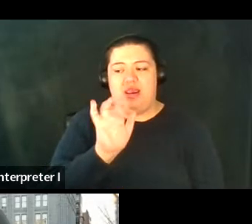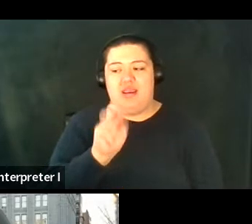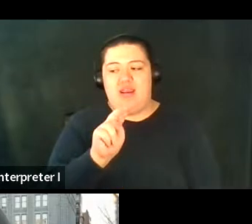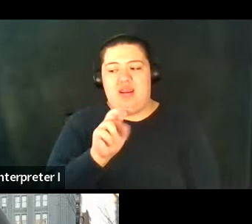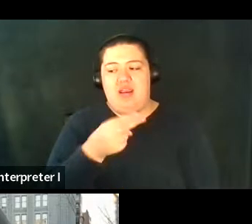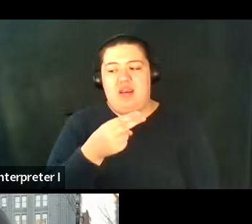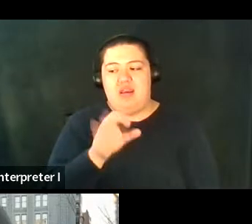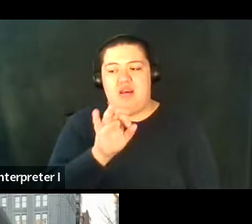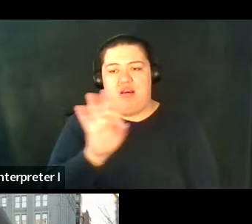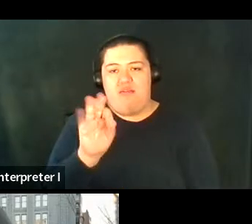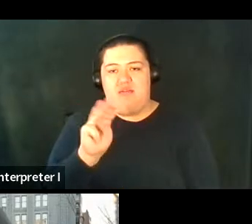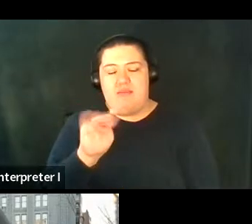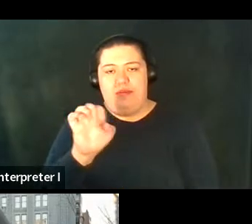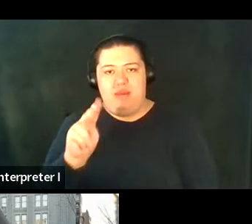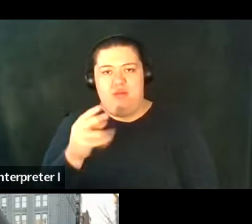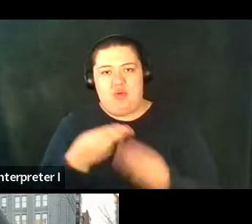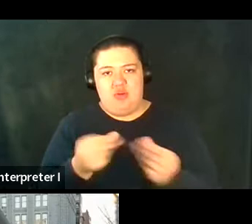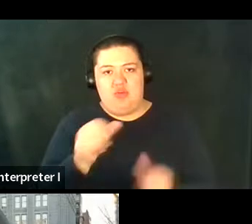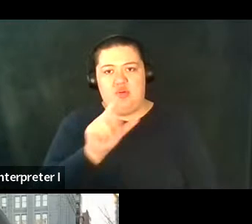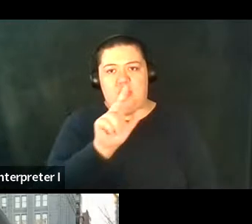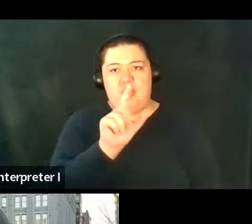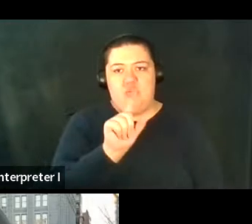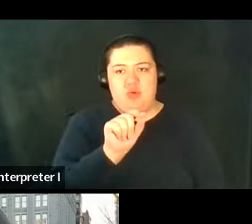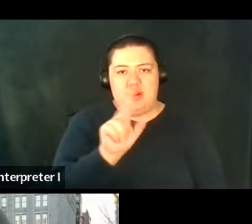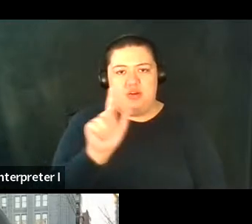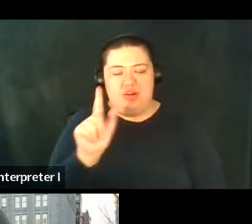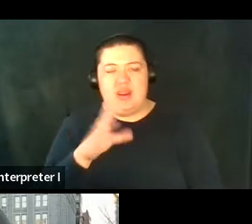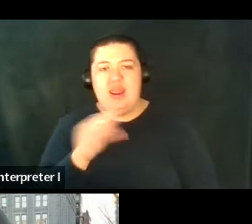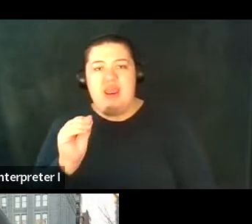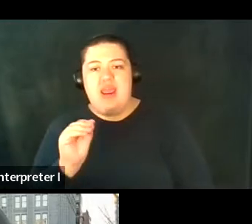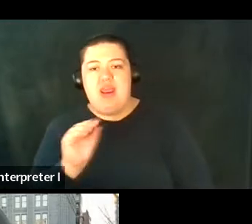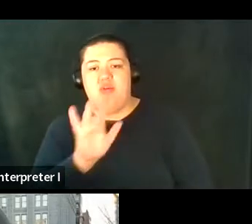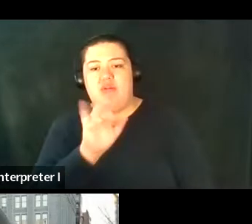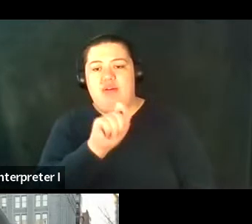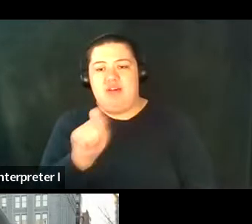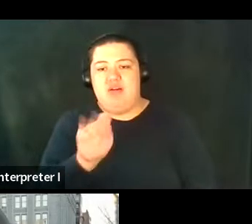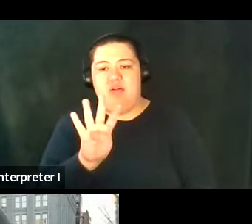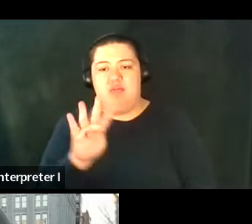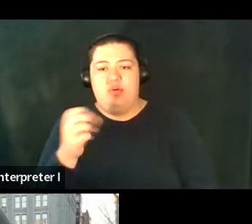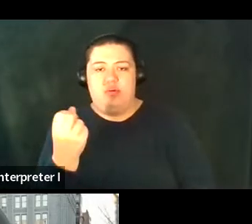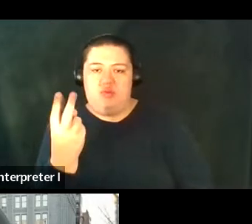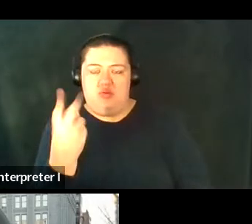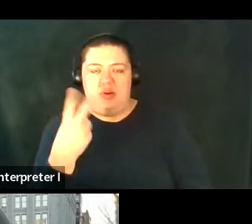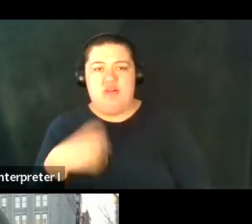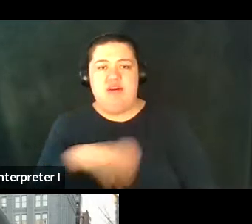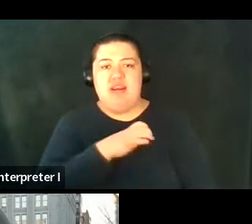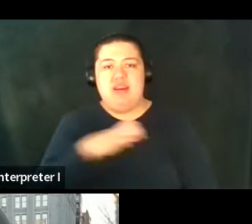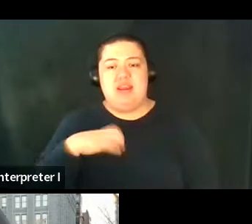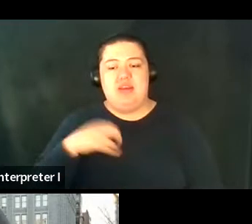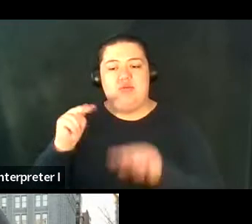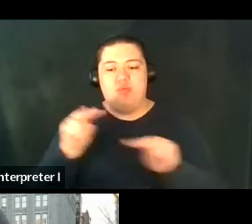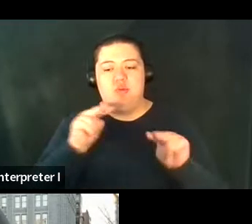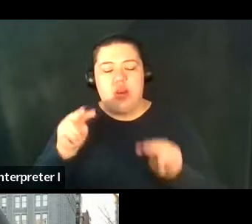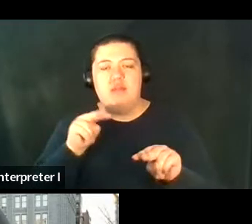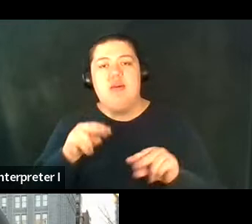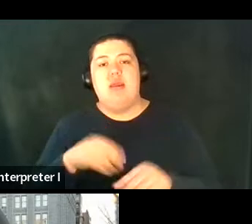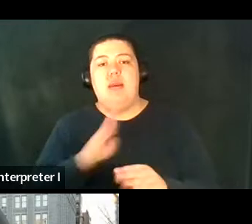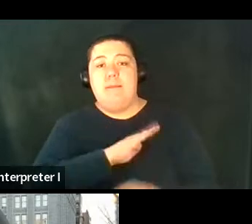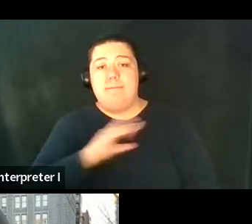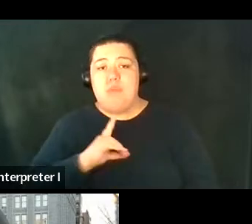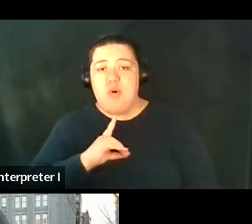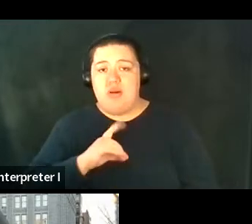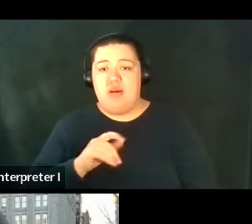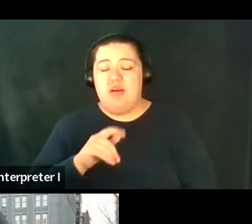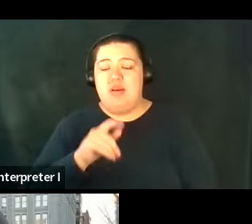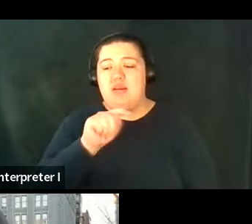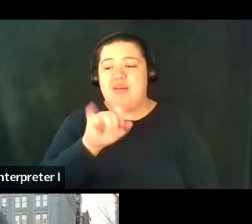resolution of 2023, and PR 25-412, Corrections Information Council Governing Board, and Nkechi